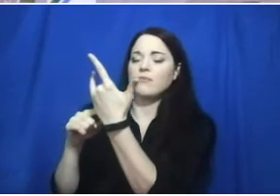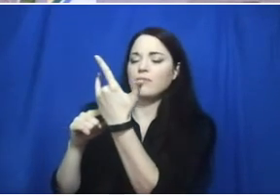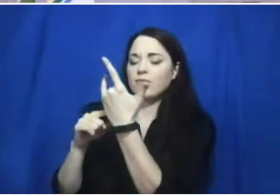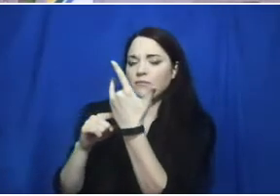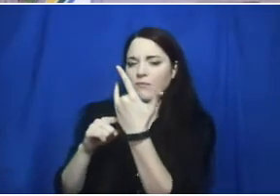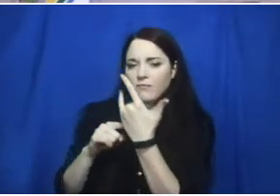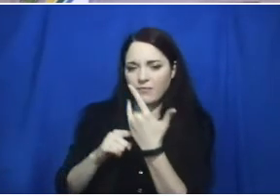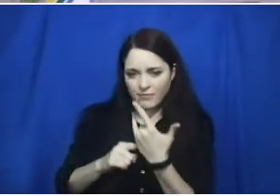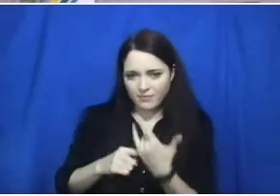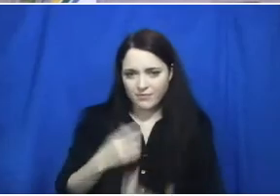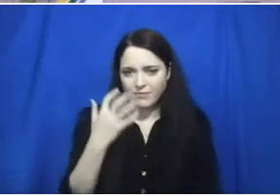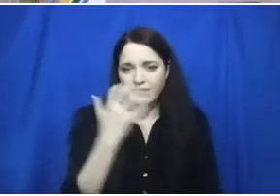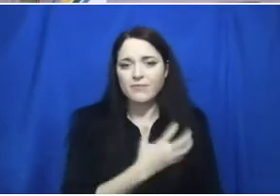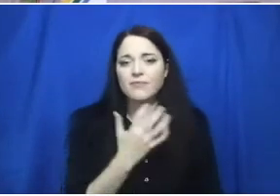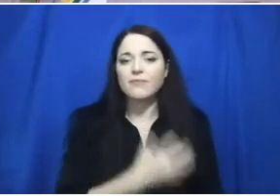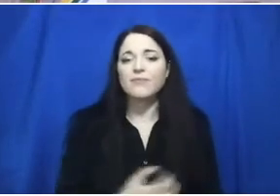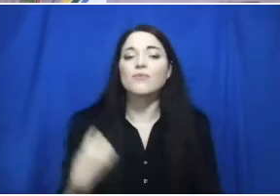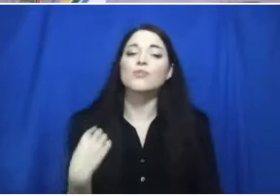love, and we